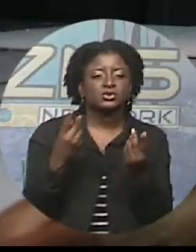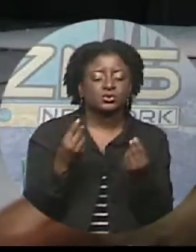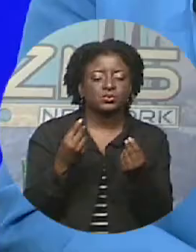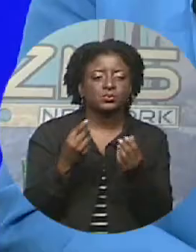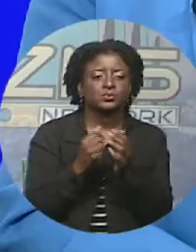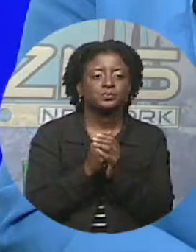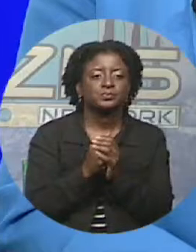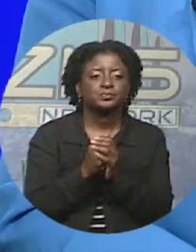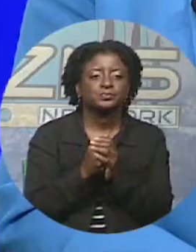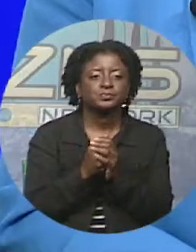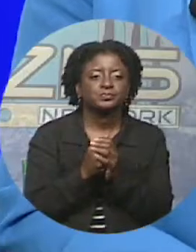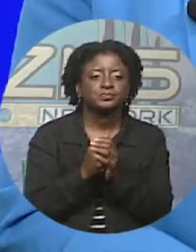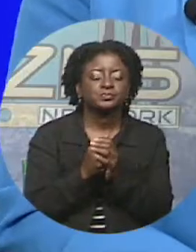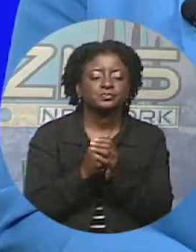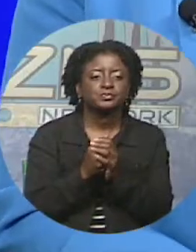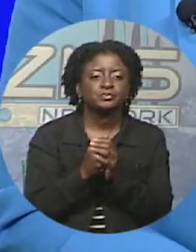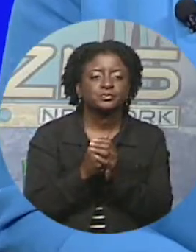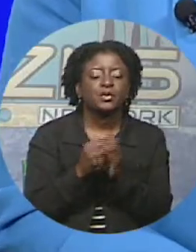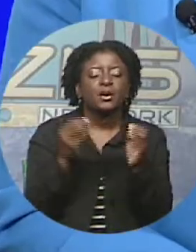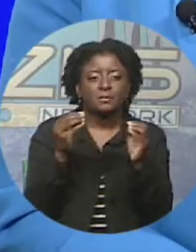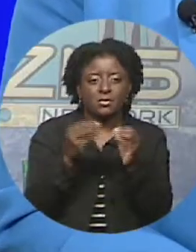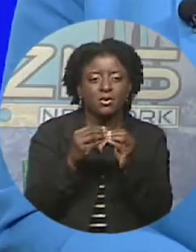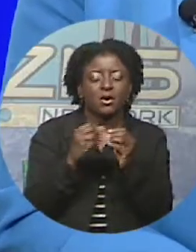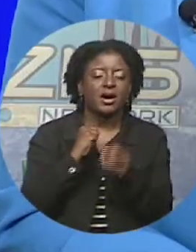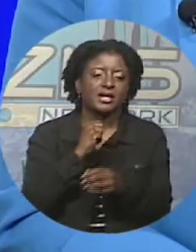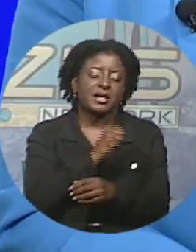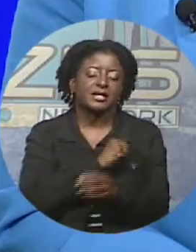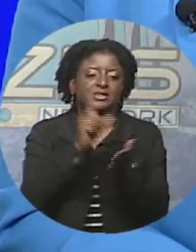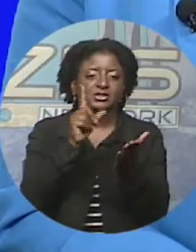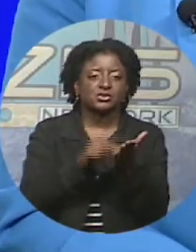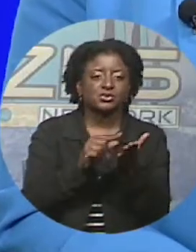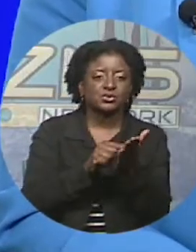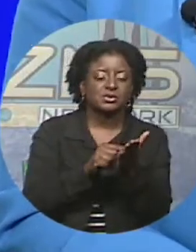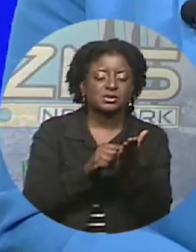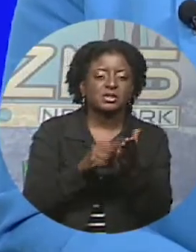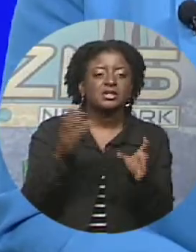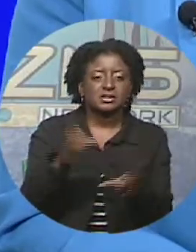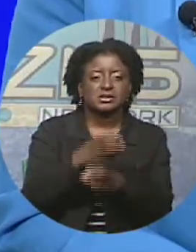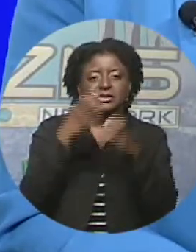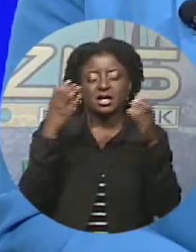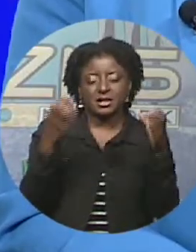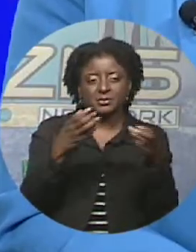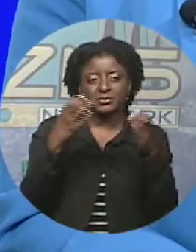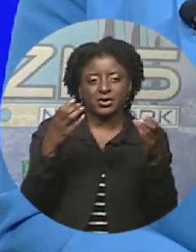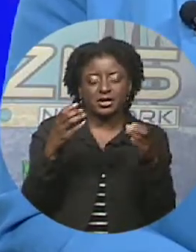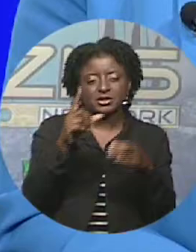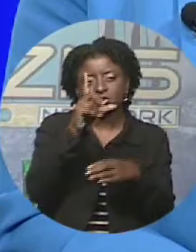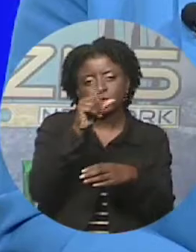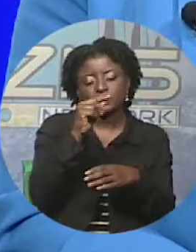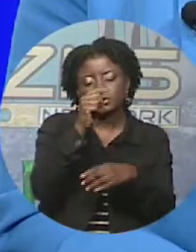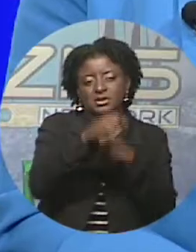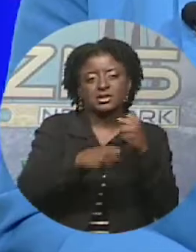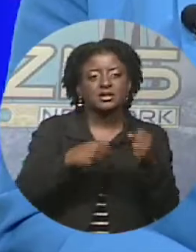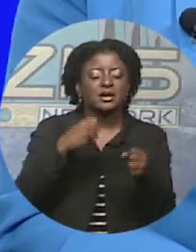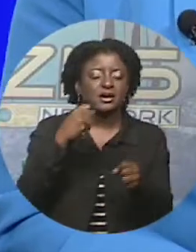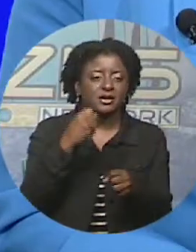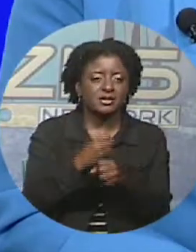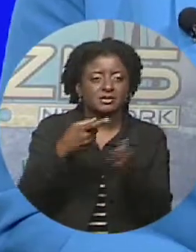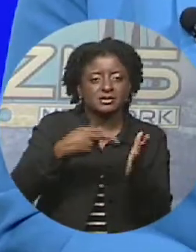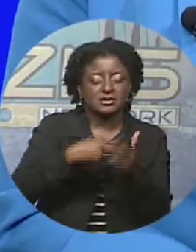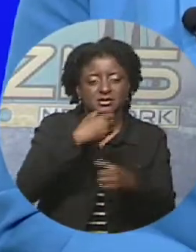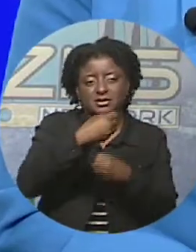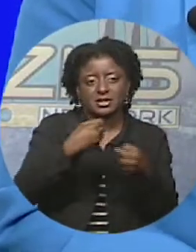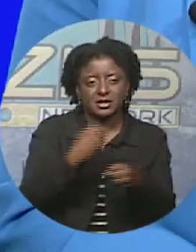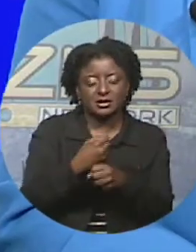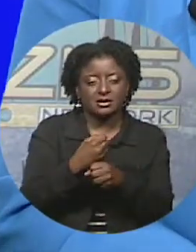moving. Well, in more Atlantis news, the major world-class resort on Paradise Island is celebrating a huge milestone this year. And of course,